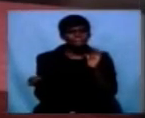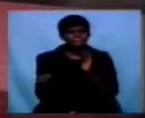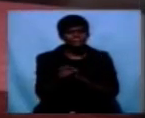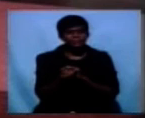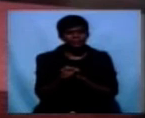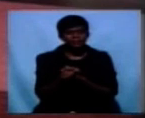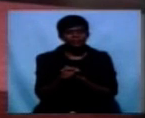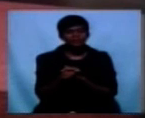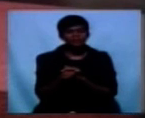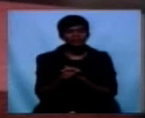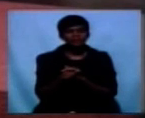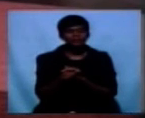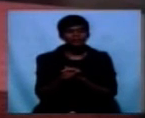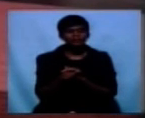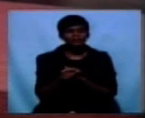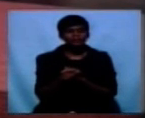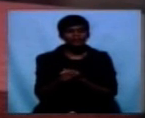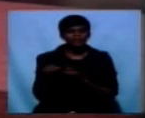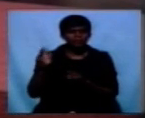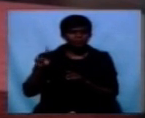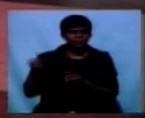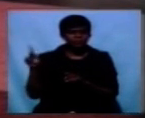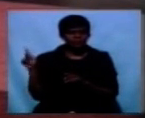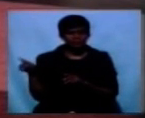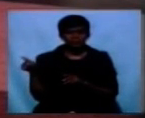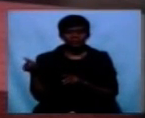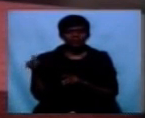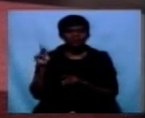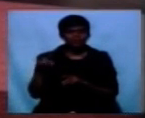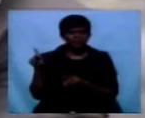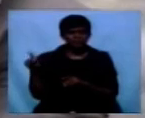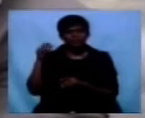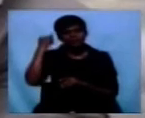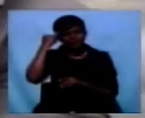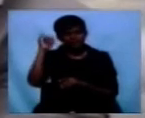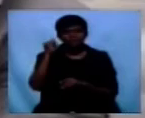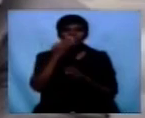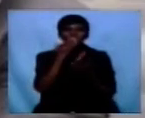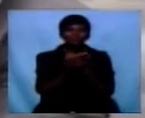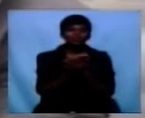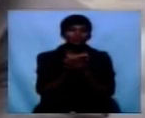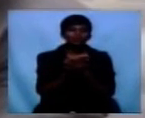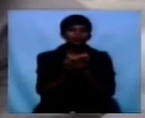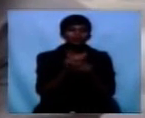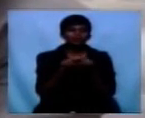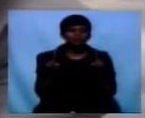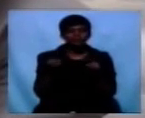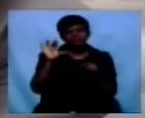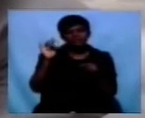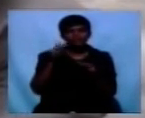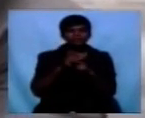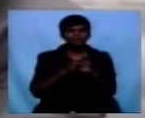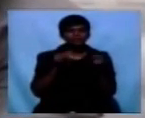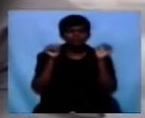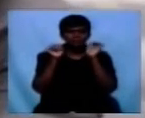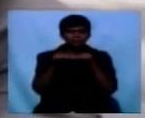the other school of thought is saying PP is a brilliant idea, but it can take us another 8 months